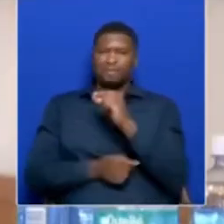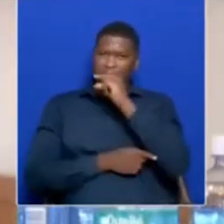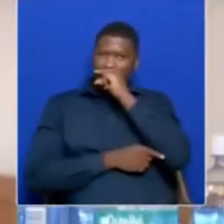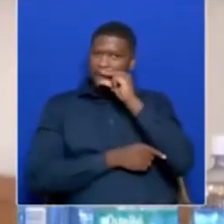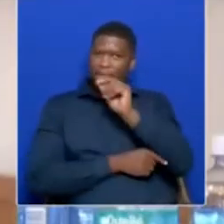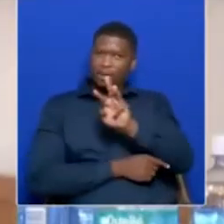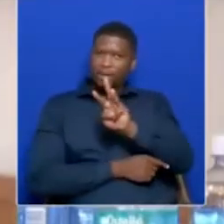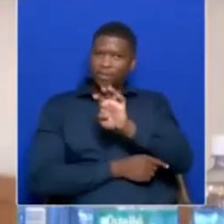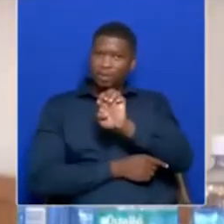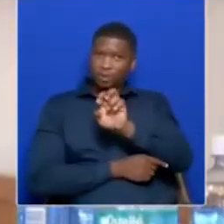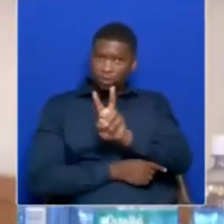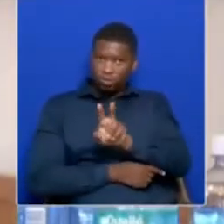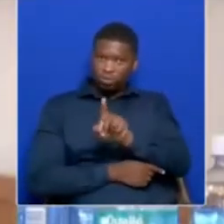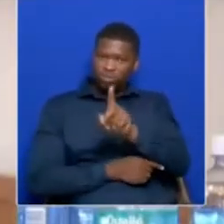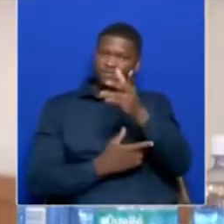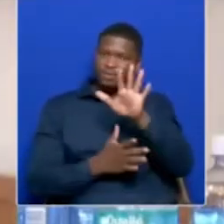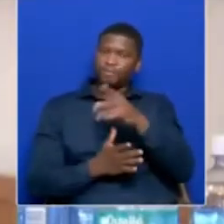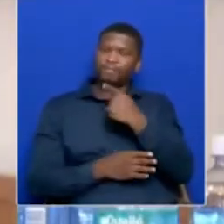are in